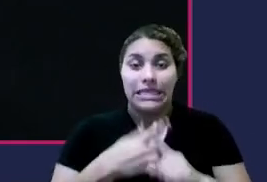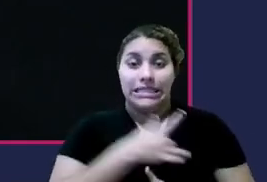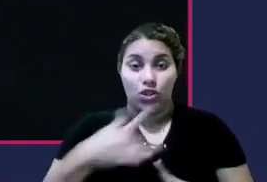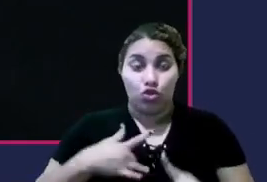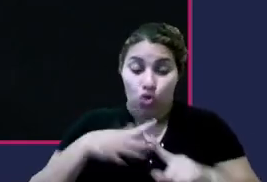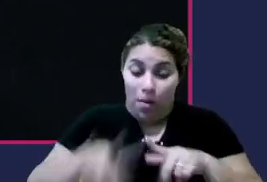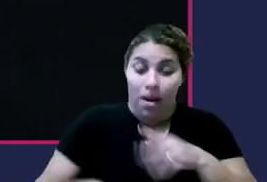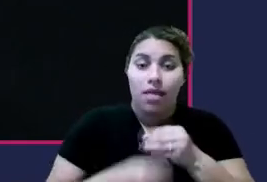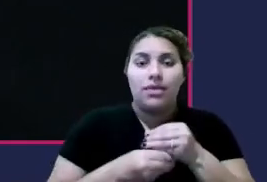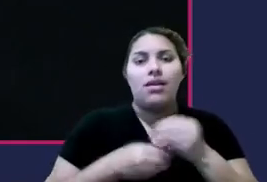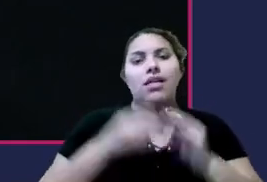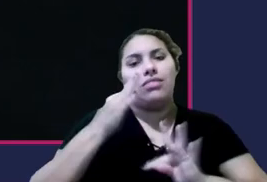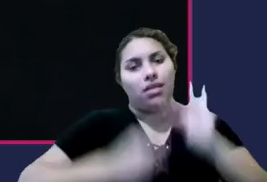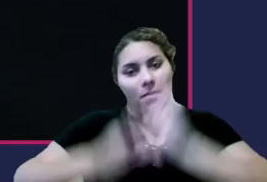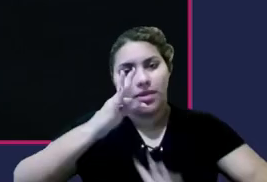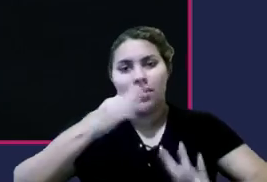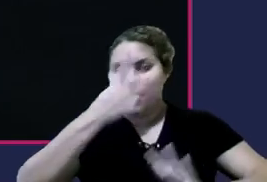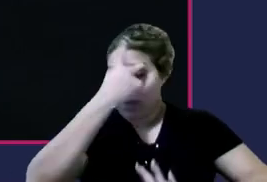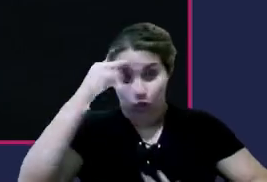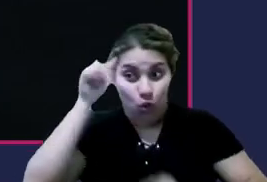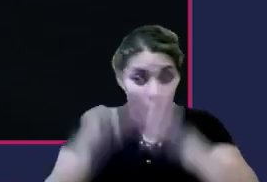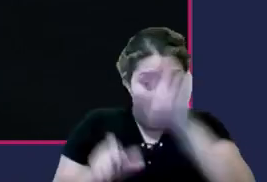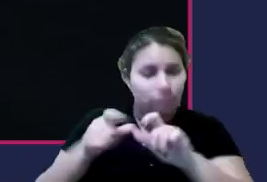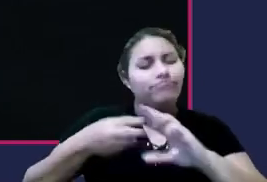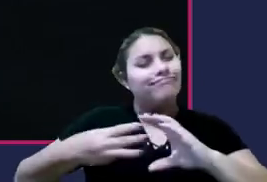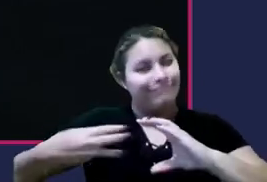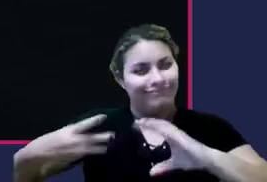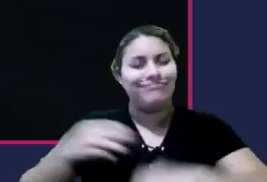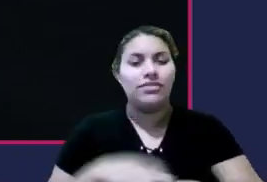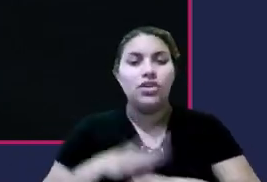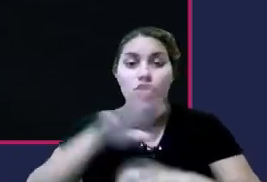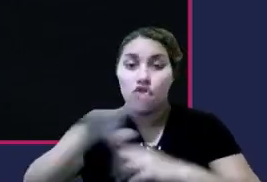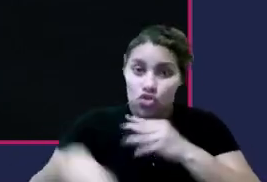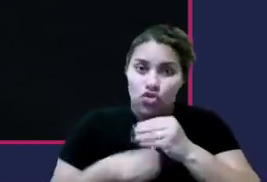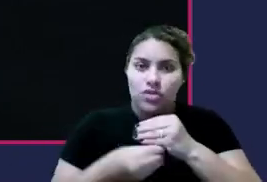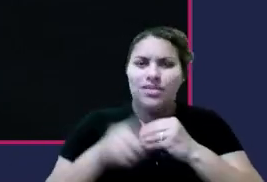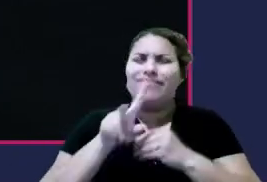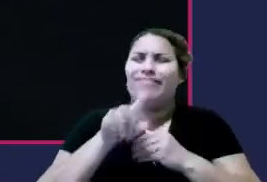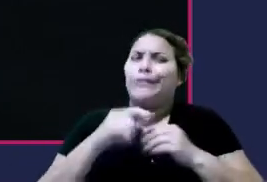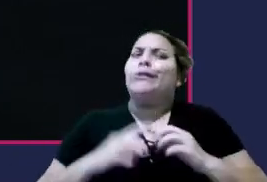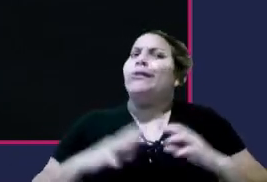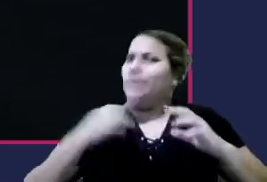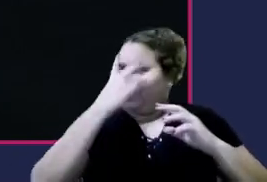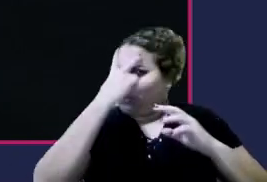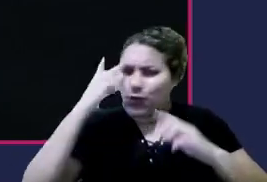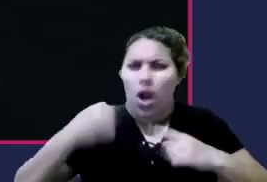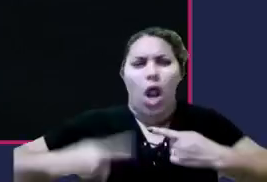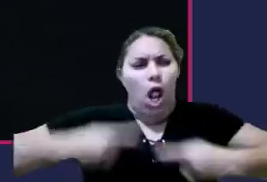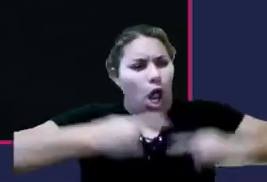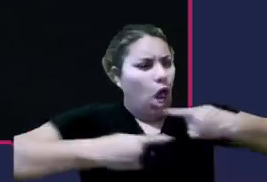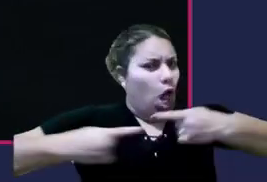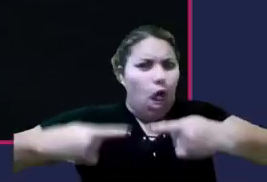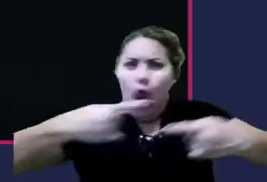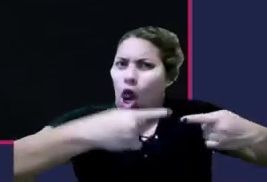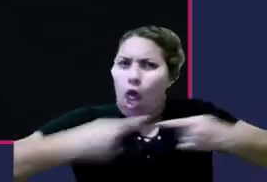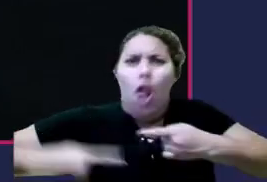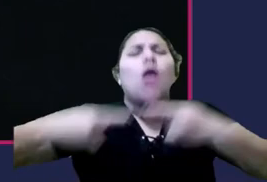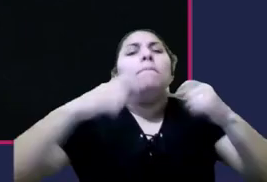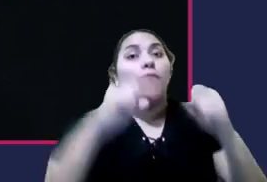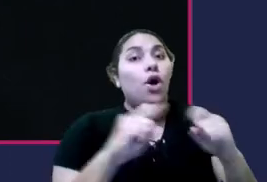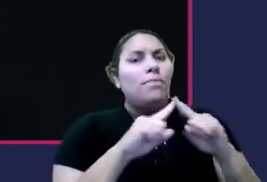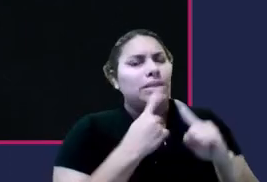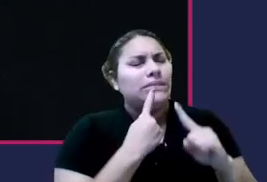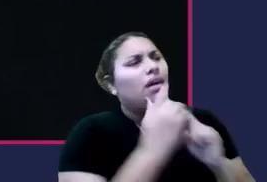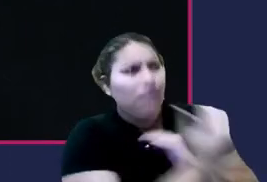also have supplementary health for treating rare people. It is going to be a struggle, but